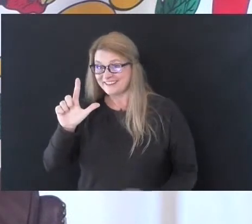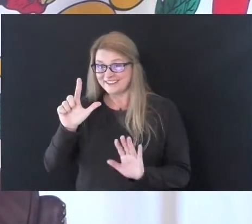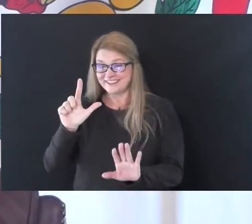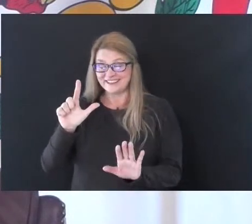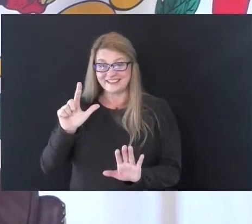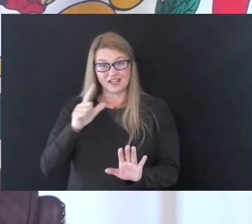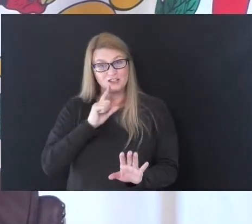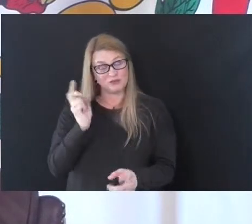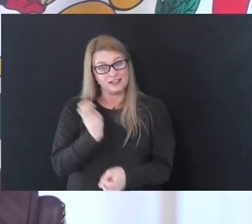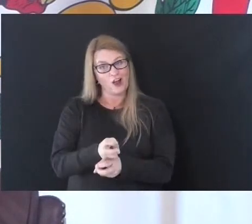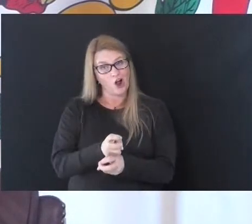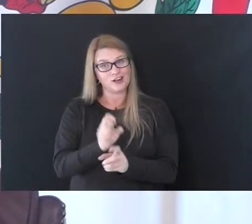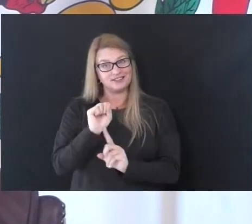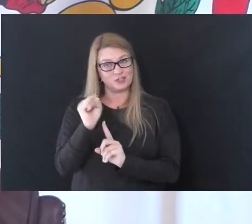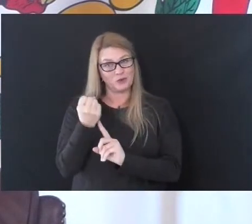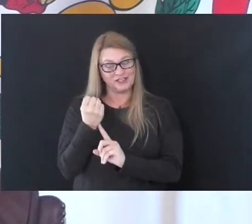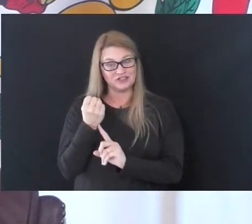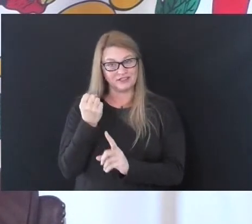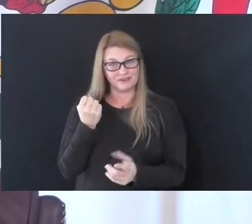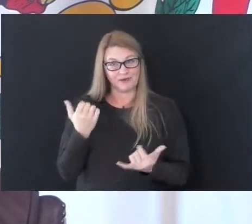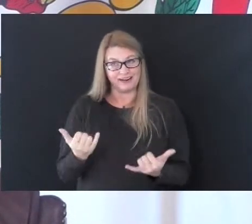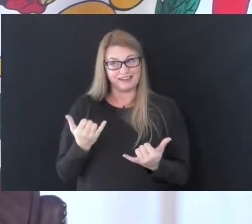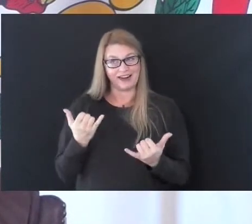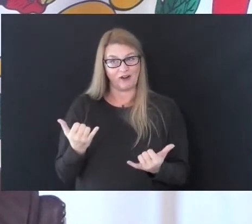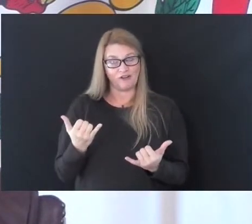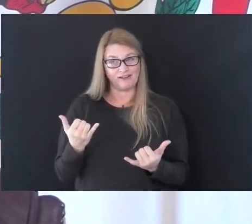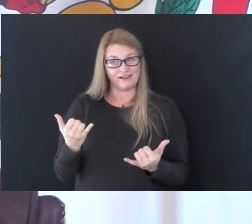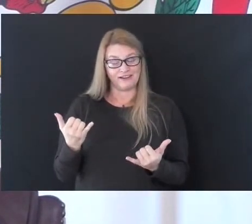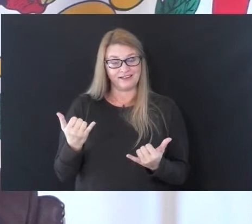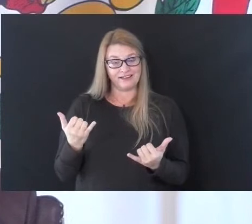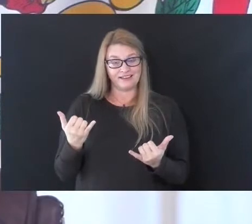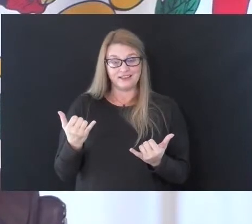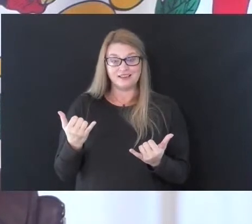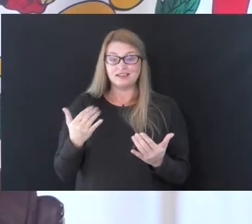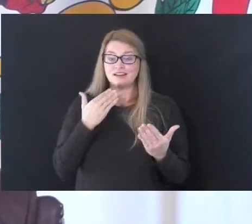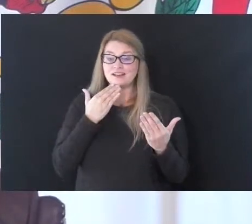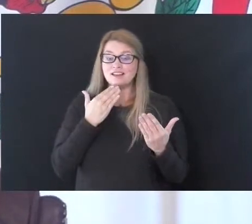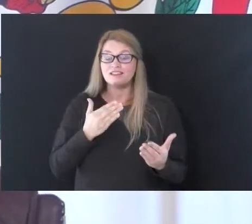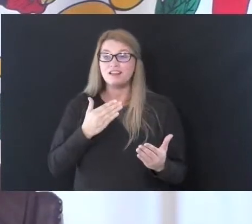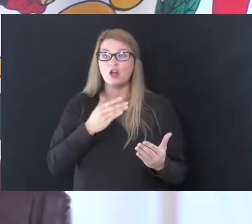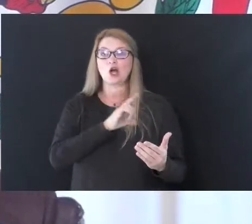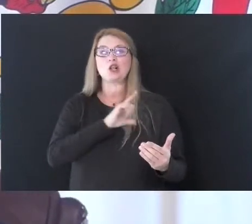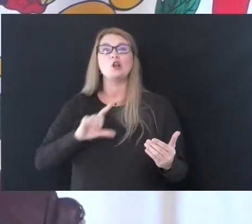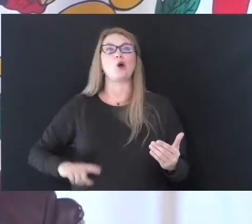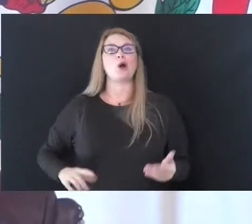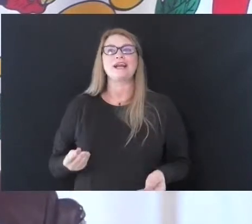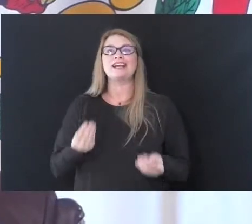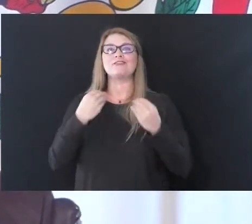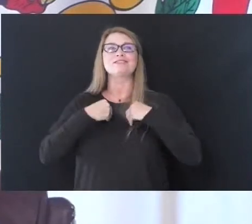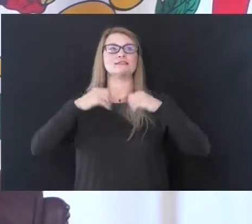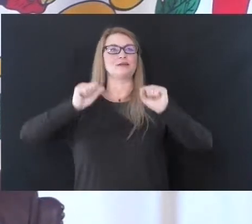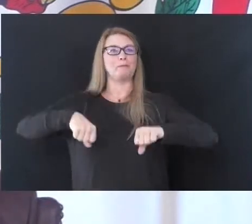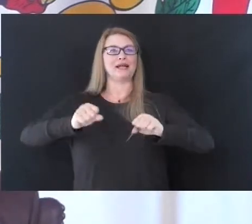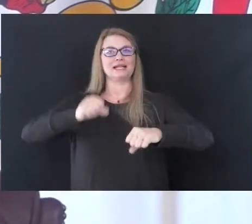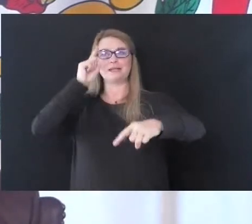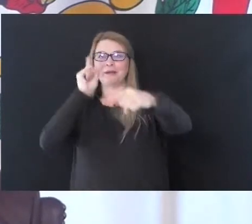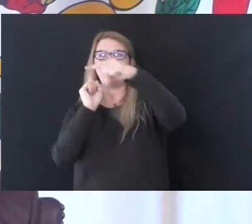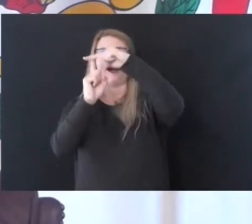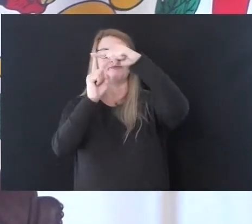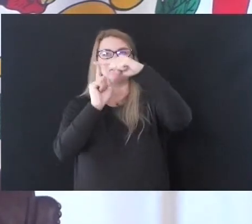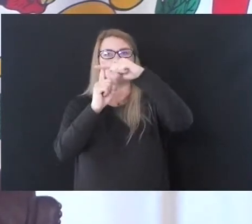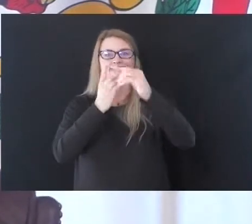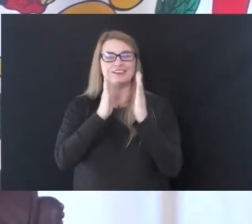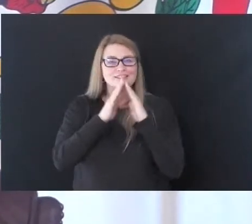It's tough enough, is it not? It's plain tough enough. The good Lord still gave you the ability to be optimistic and smile